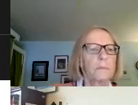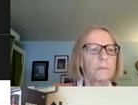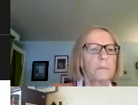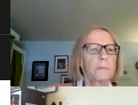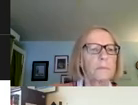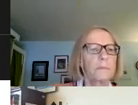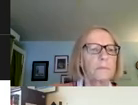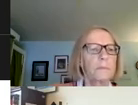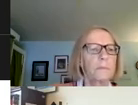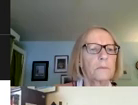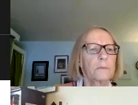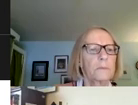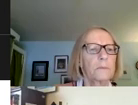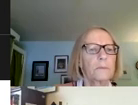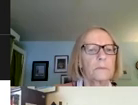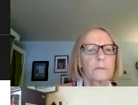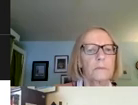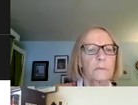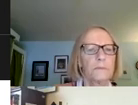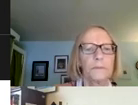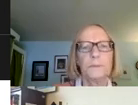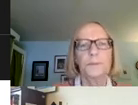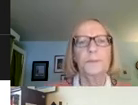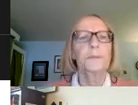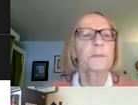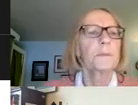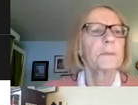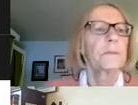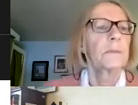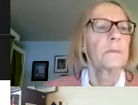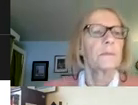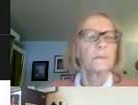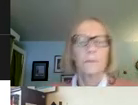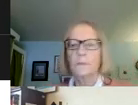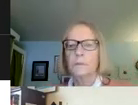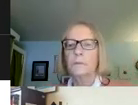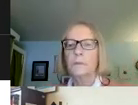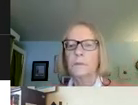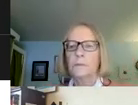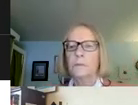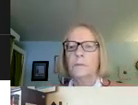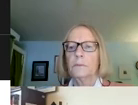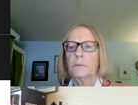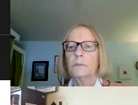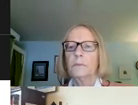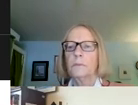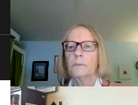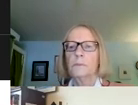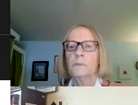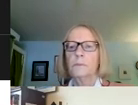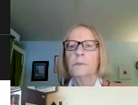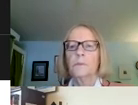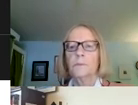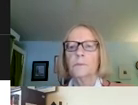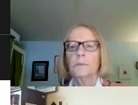87.5% of people enjoy statistics in slideshows. So we like to include them here for people's consideration. But I'll also warn you that